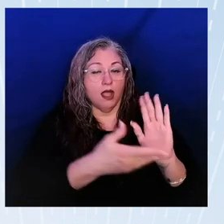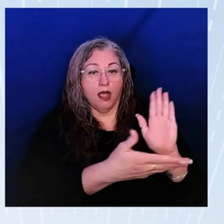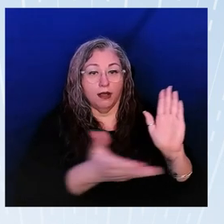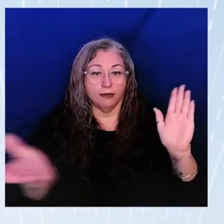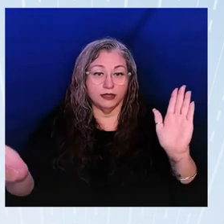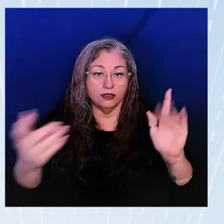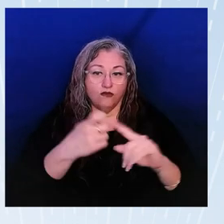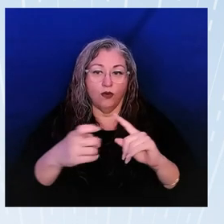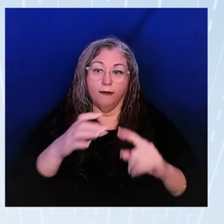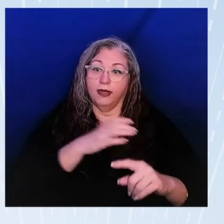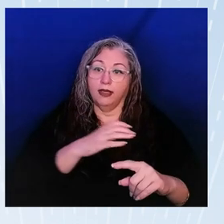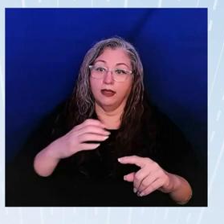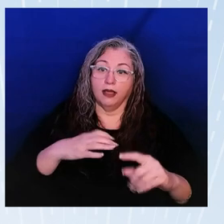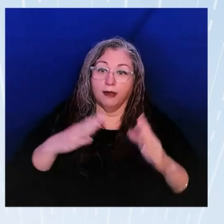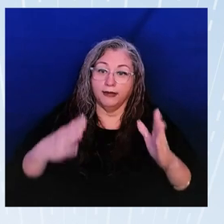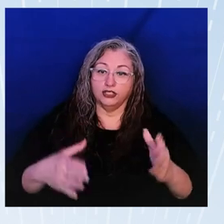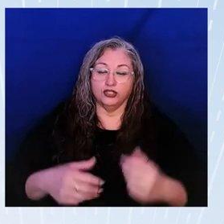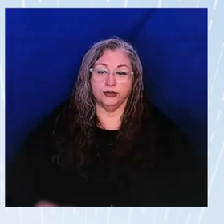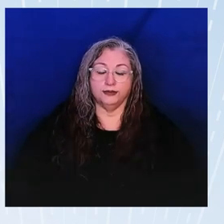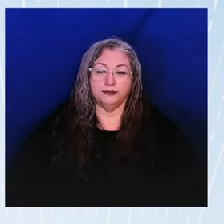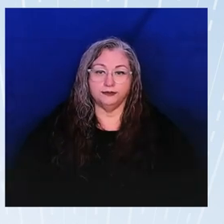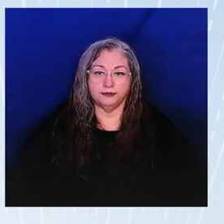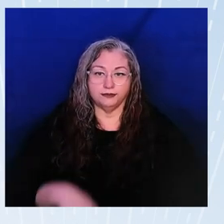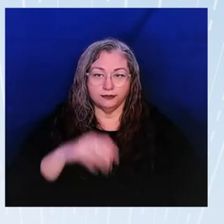our commissioners.